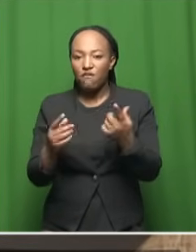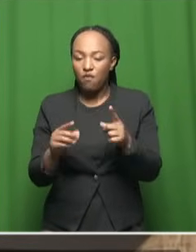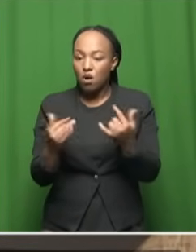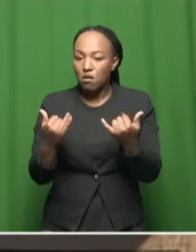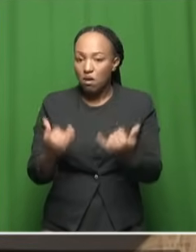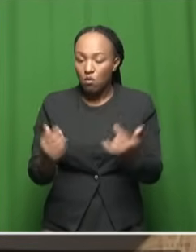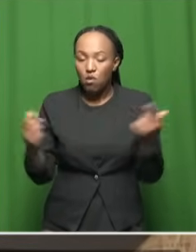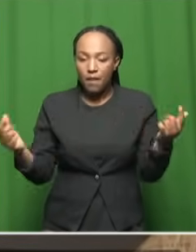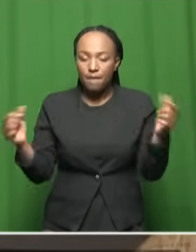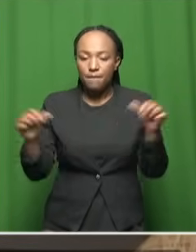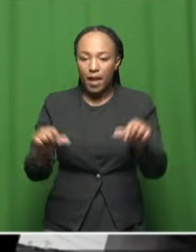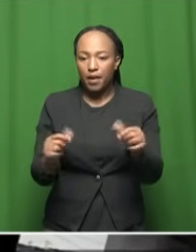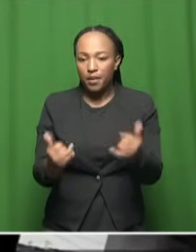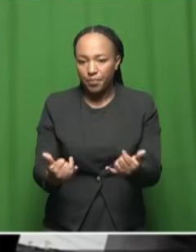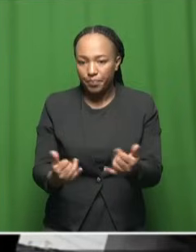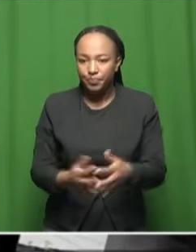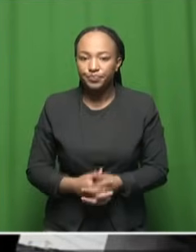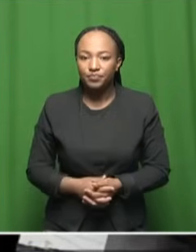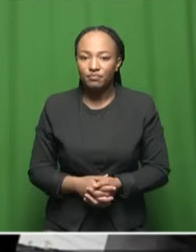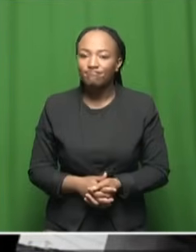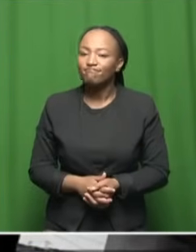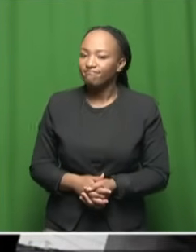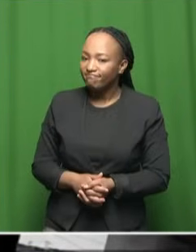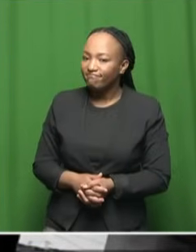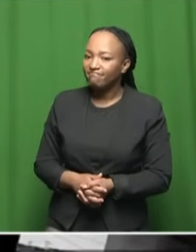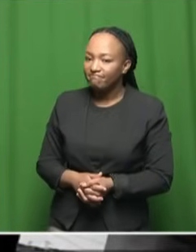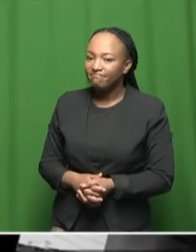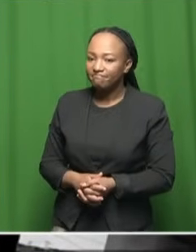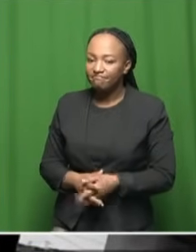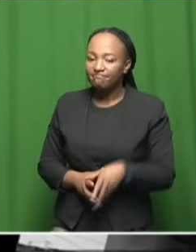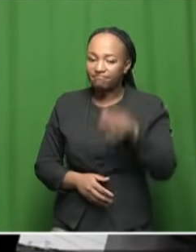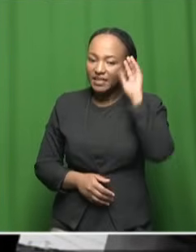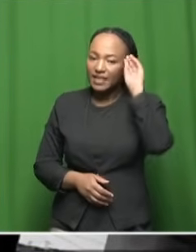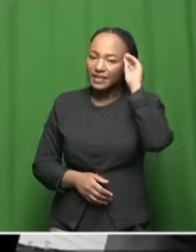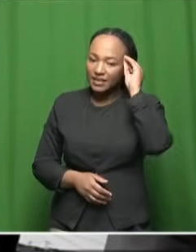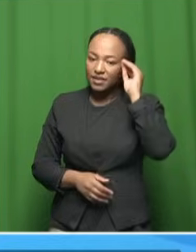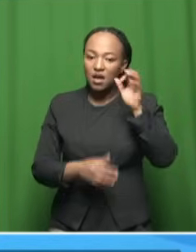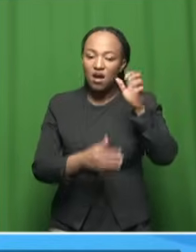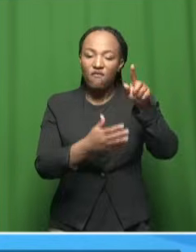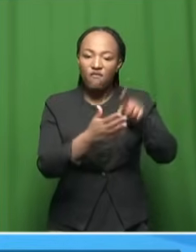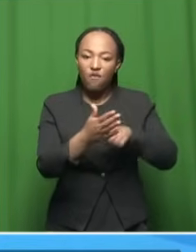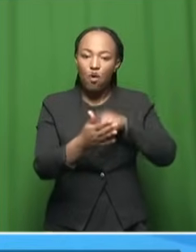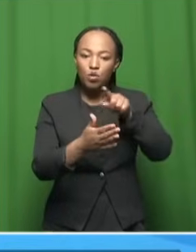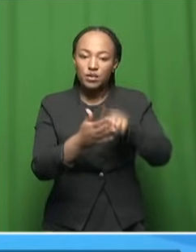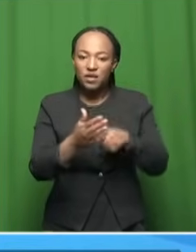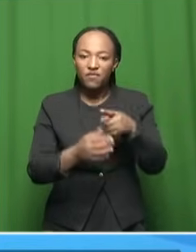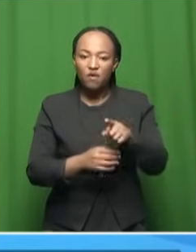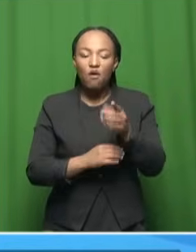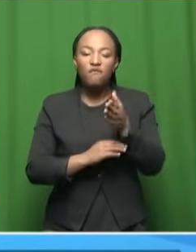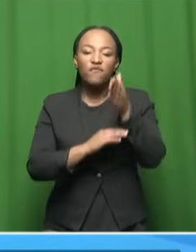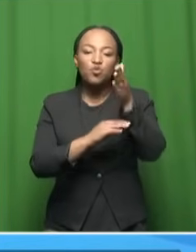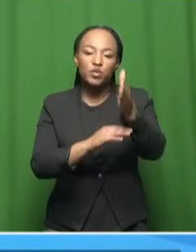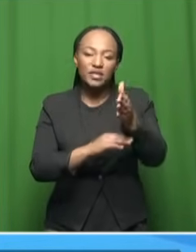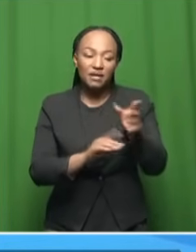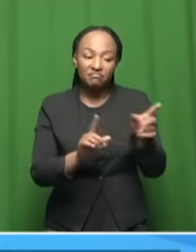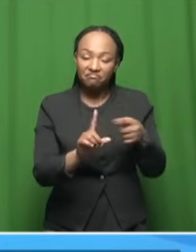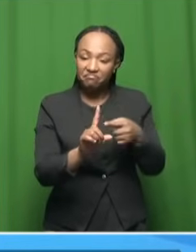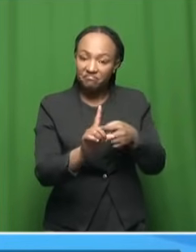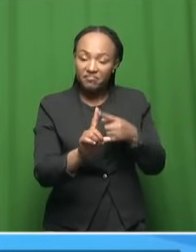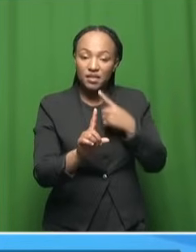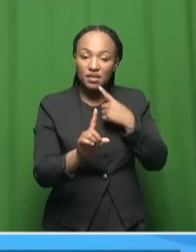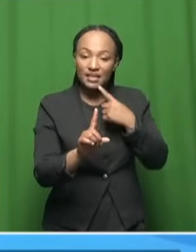it is back to you in studio. A very interesting statement. A vote is a vote into the future. As she said that she is in